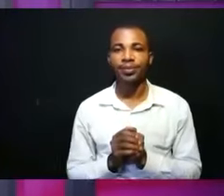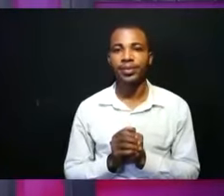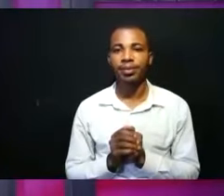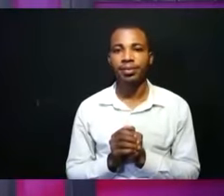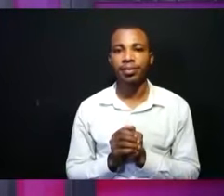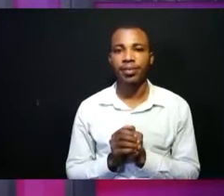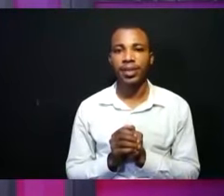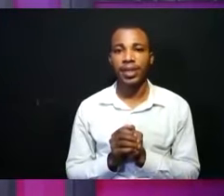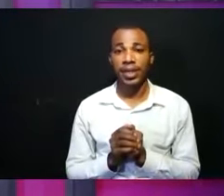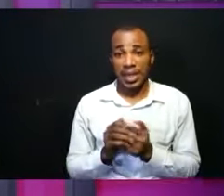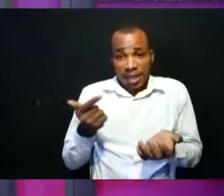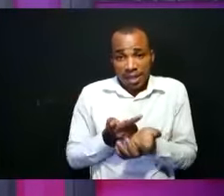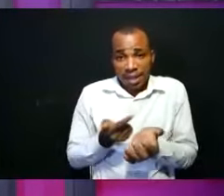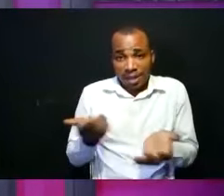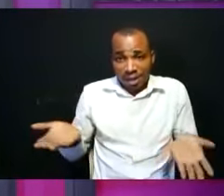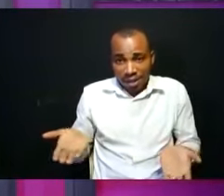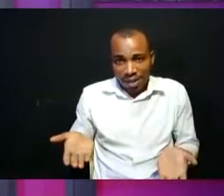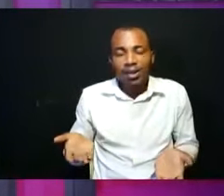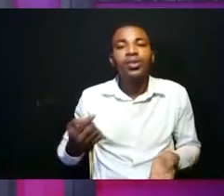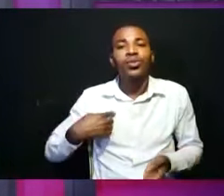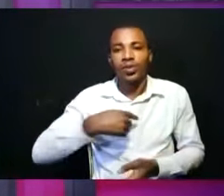evening. It is evening here in Ghana.